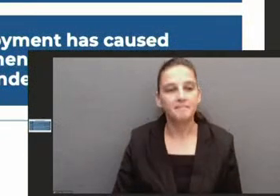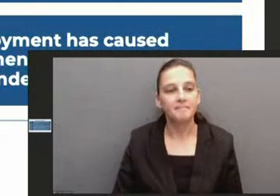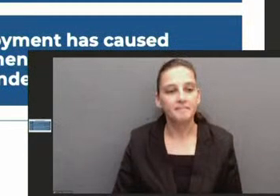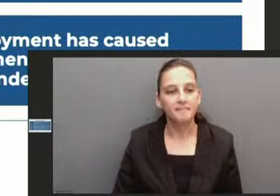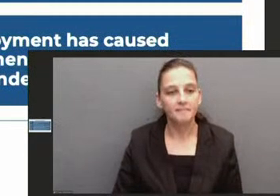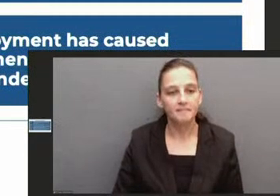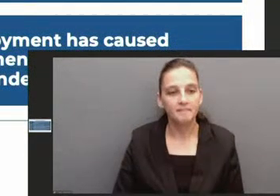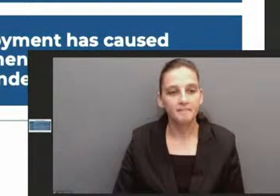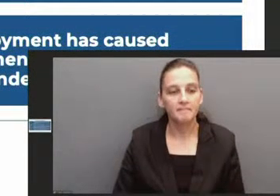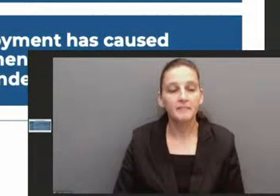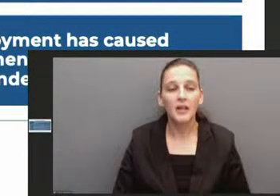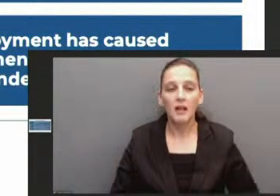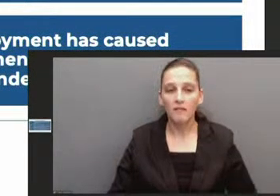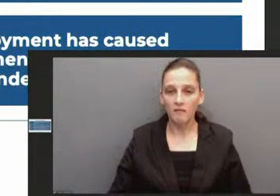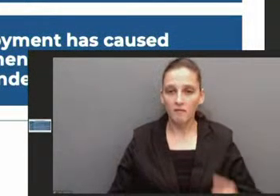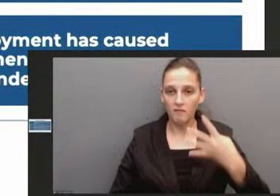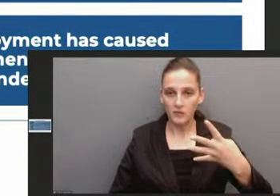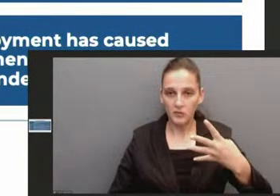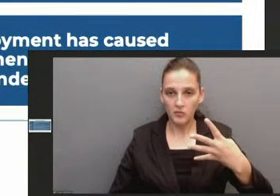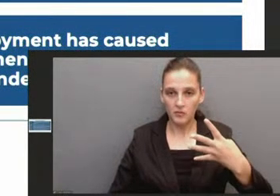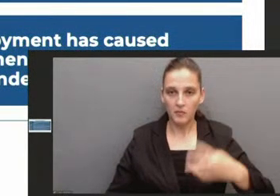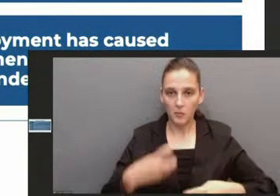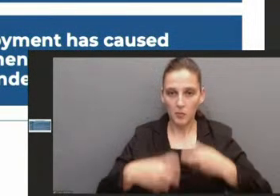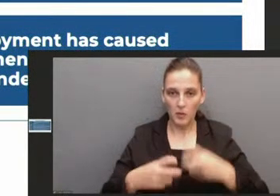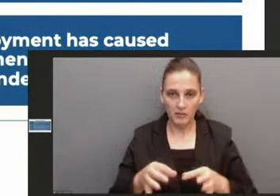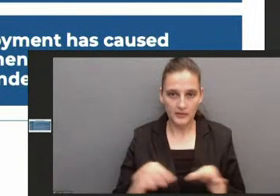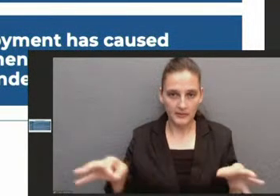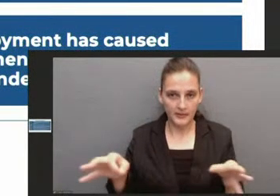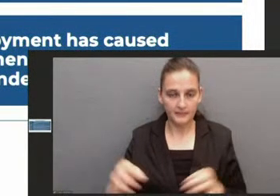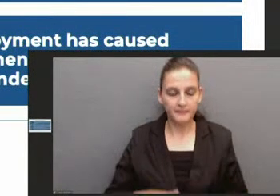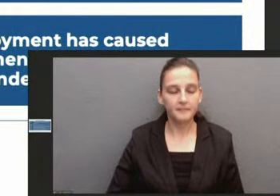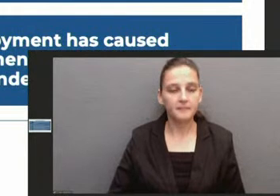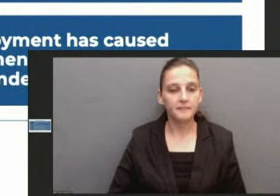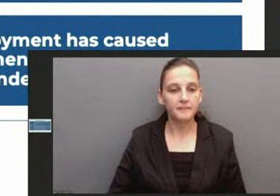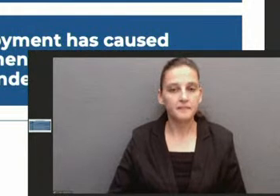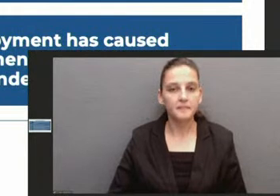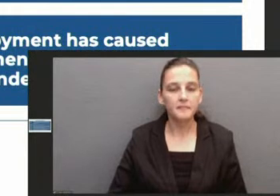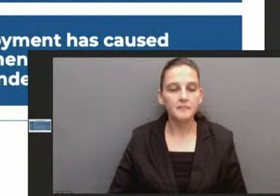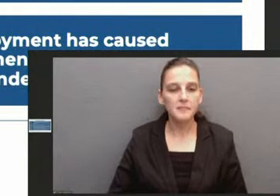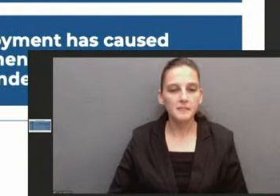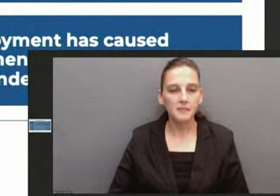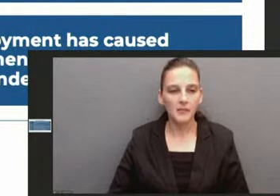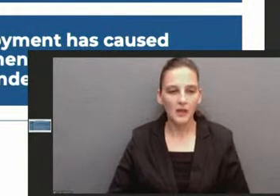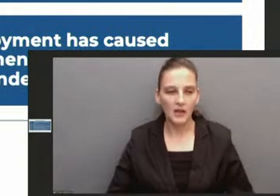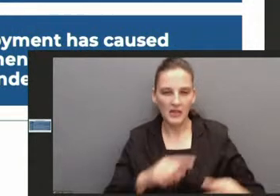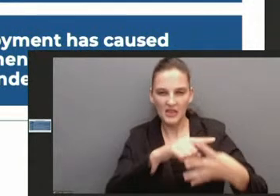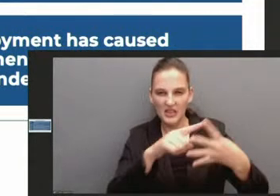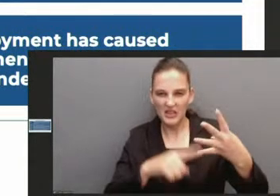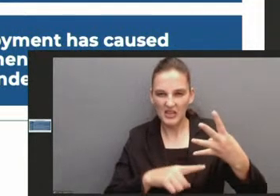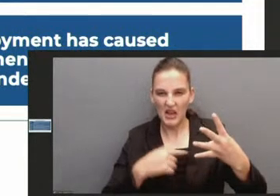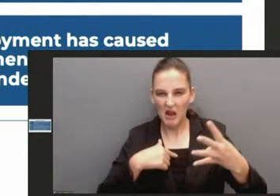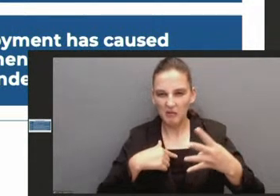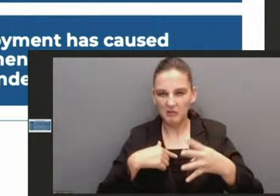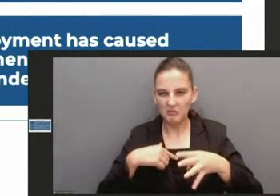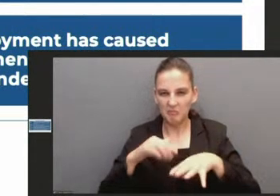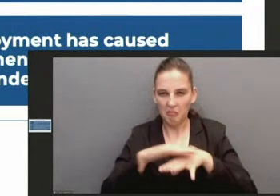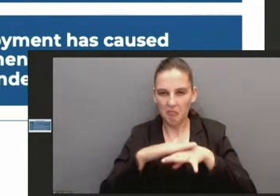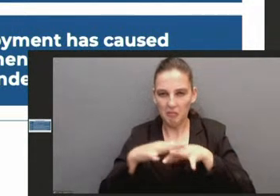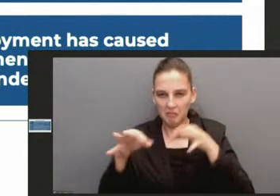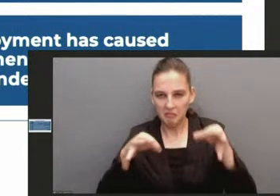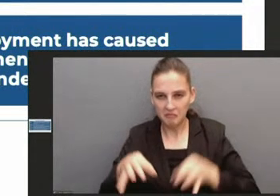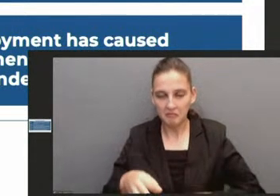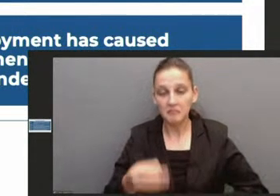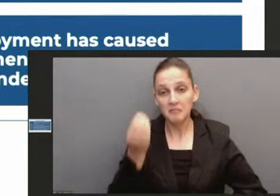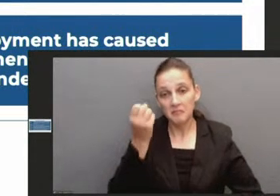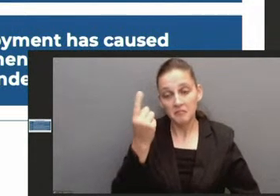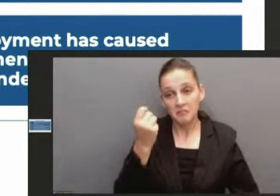We have 4 problem statements. And let me just summarize these at a high level. 1, we saw marginalized